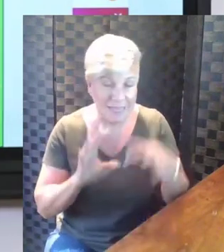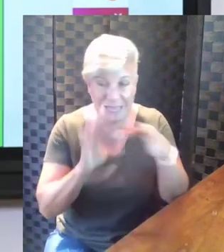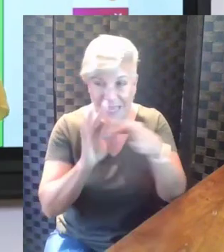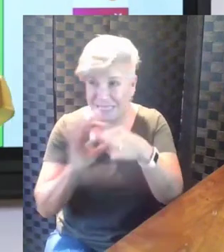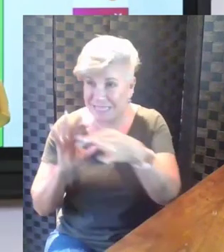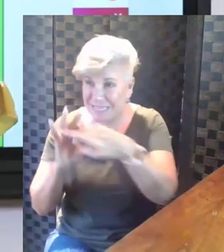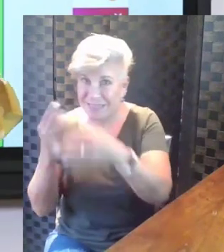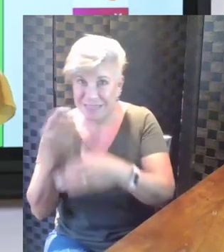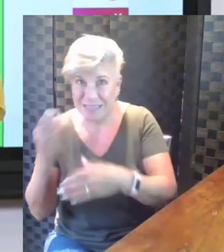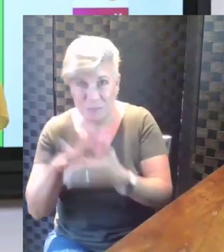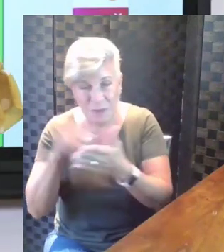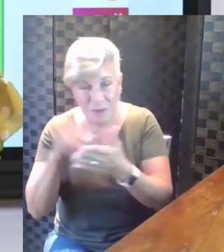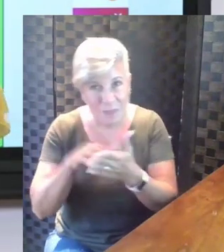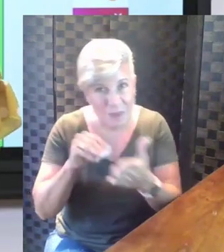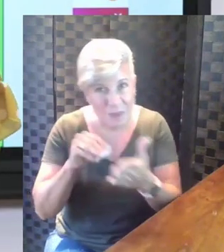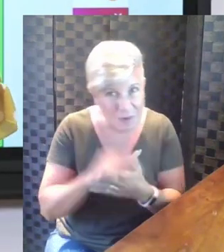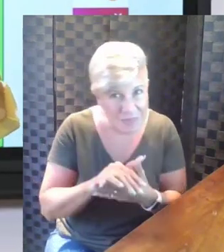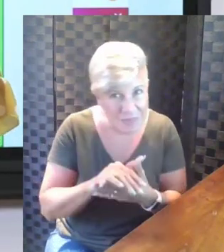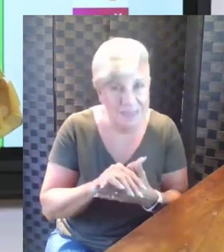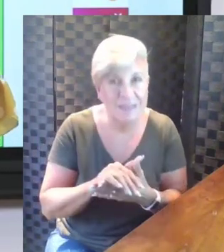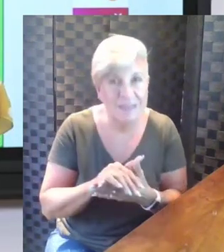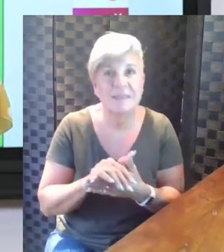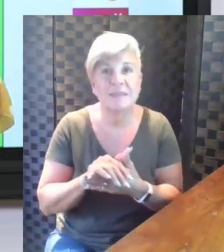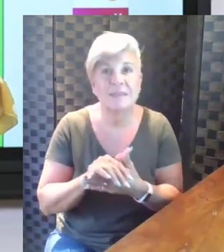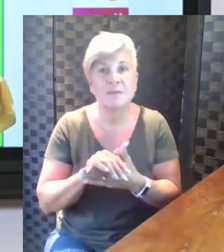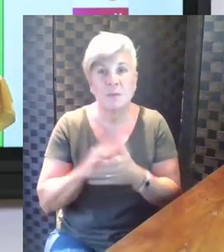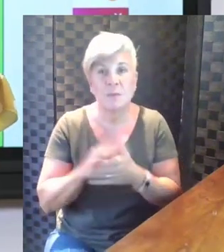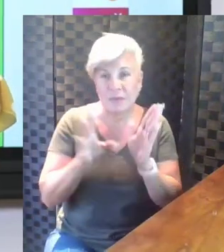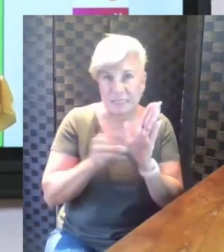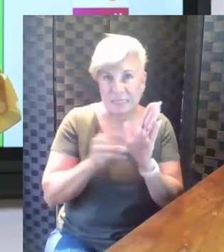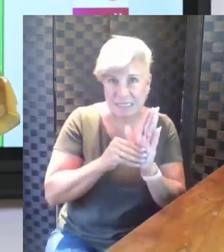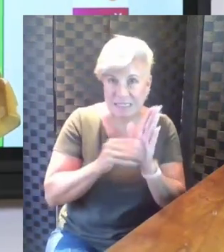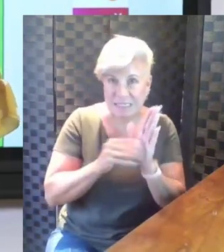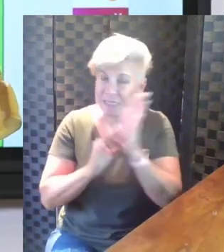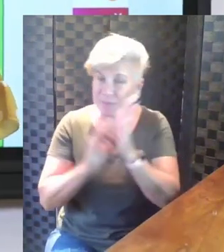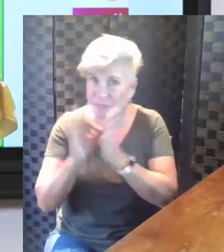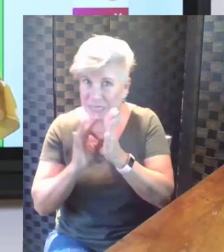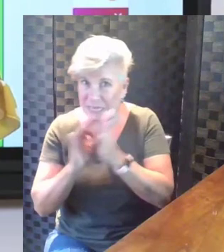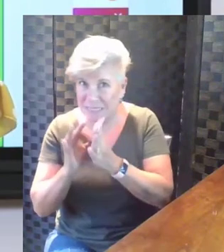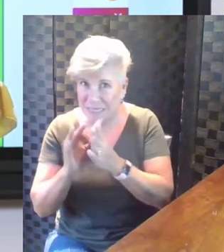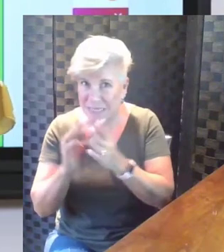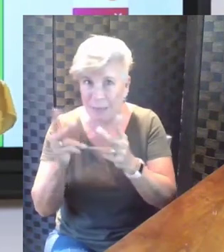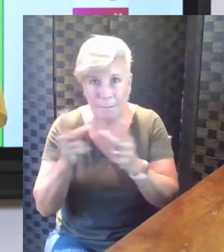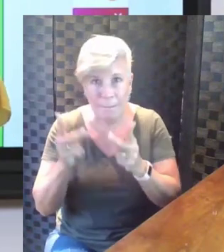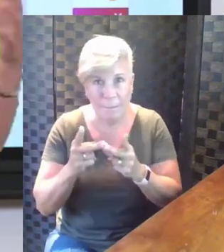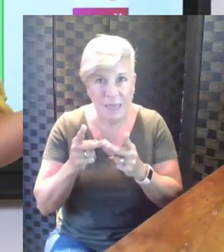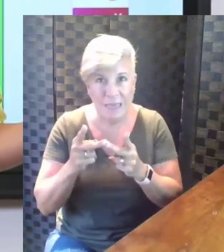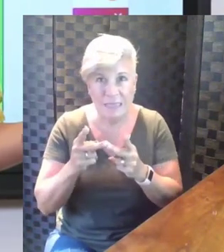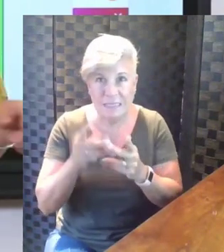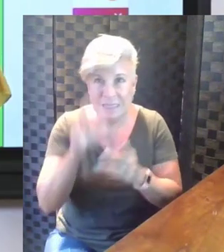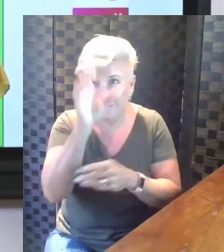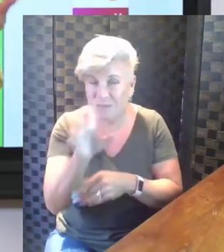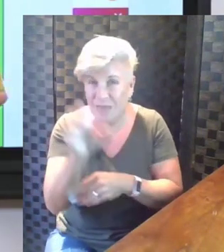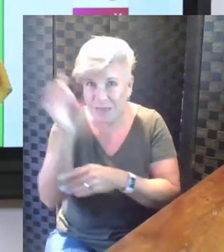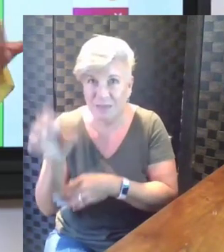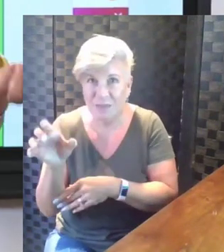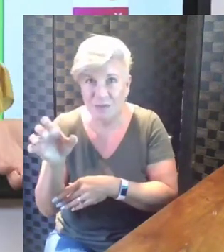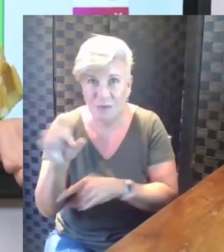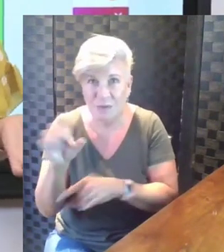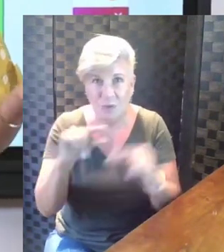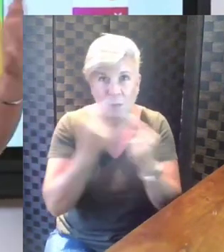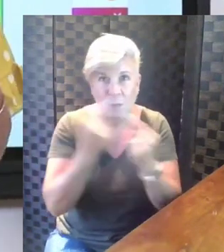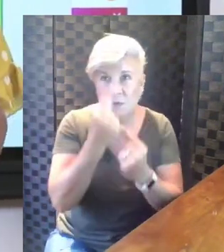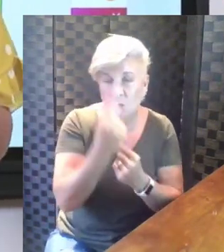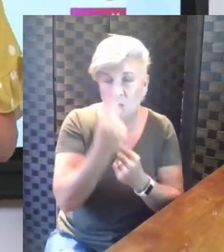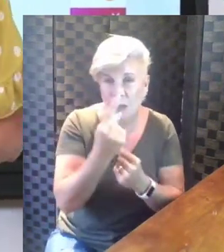connect everything that we've been learning and what you learned in the classroom? So we have addition, we have counting, we have place value, moving on, groups of 1, groups